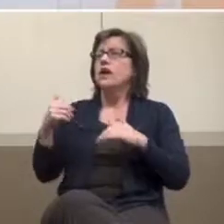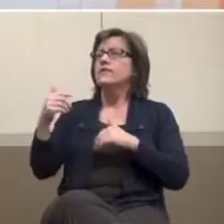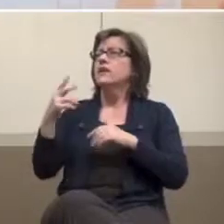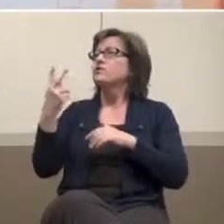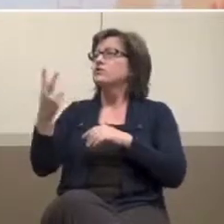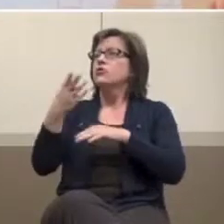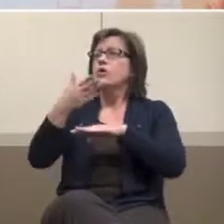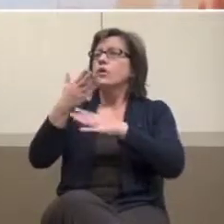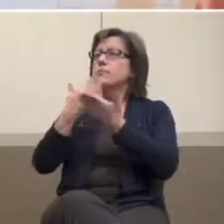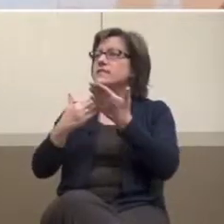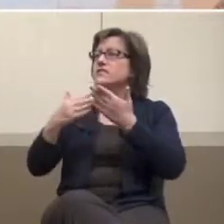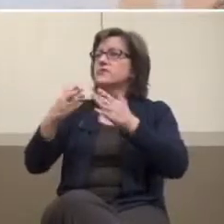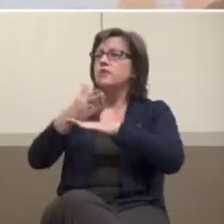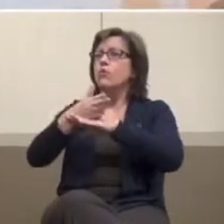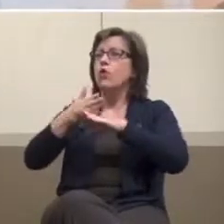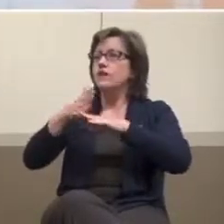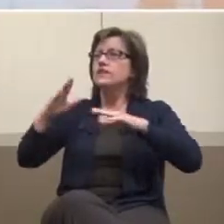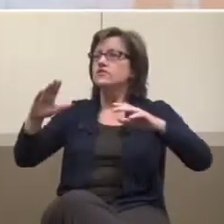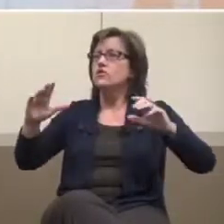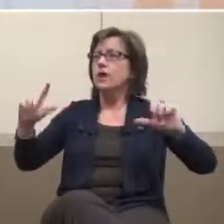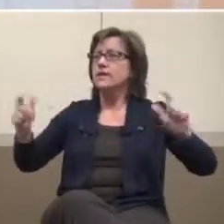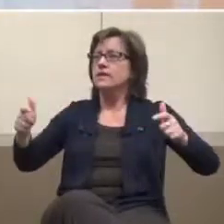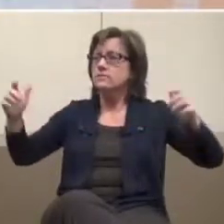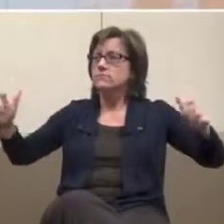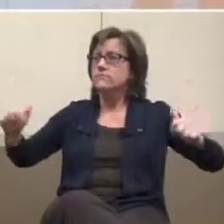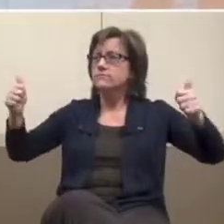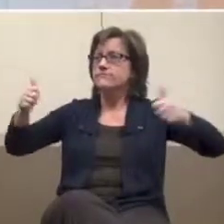it could stand up on my table, and then I